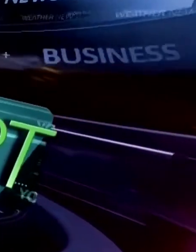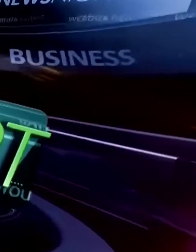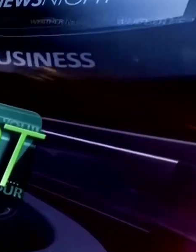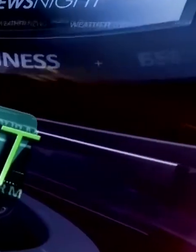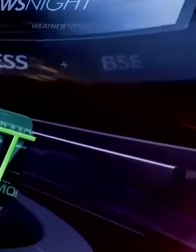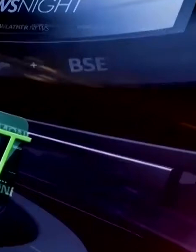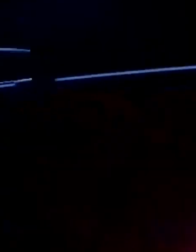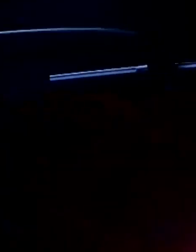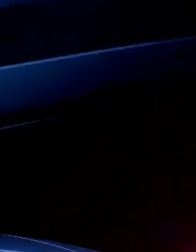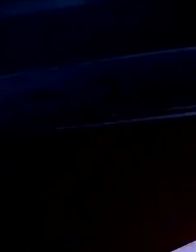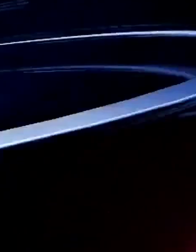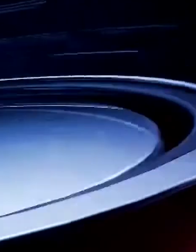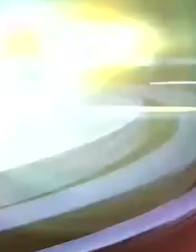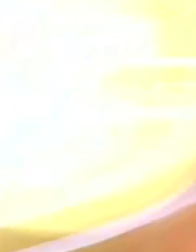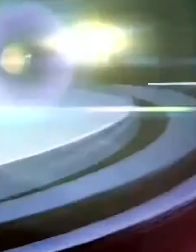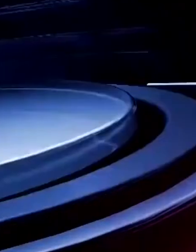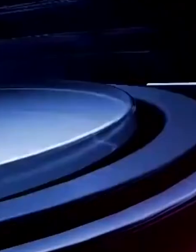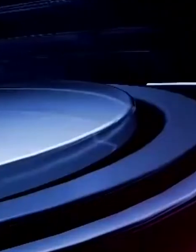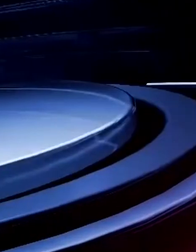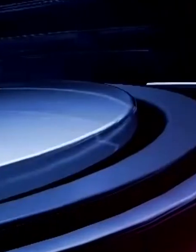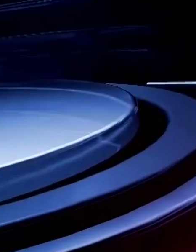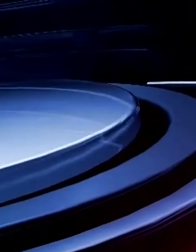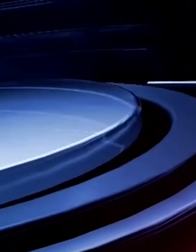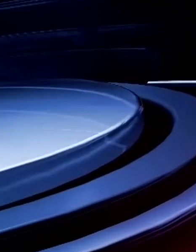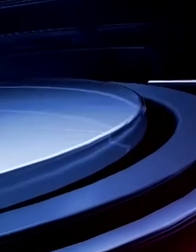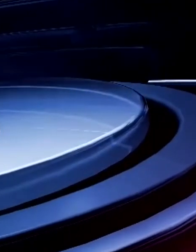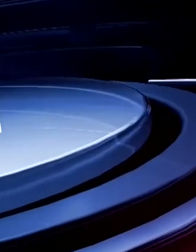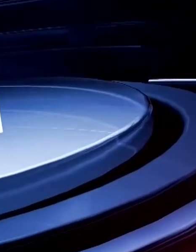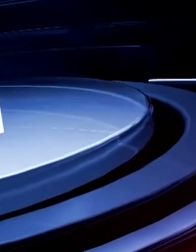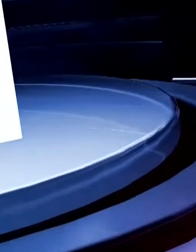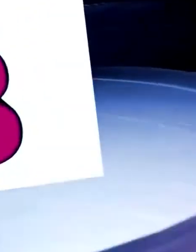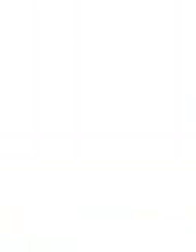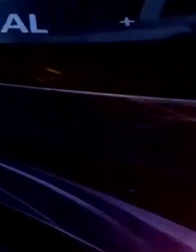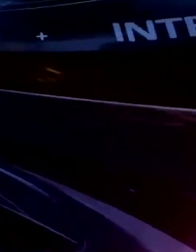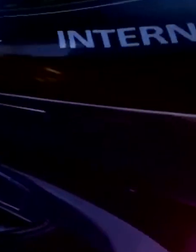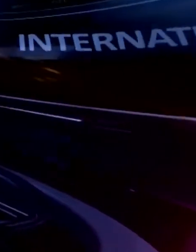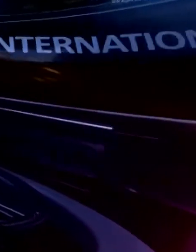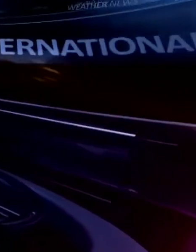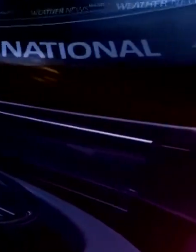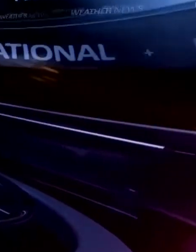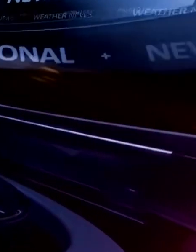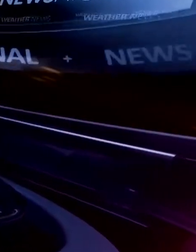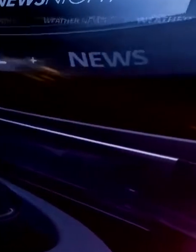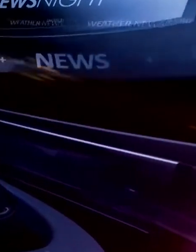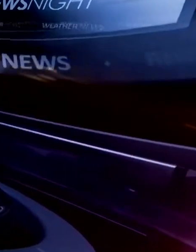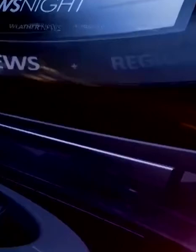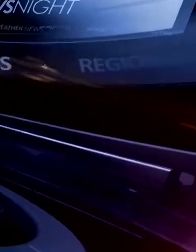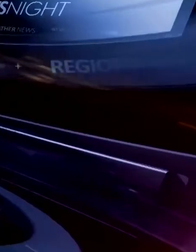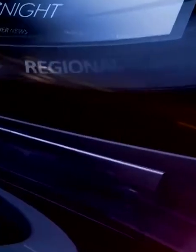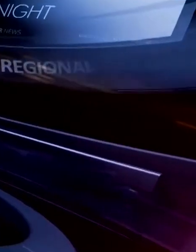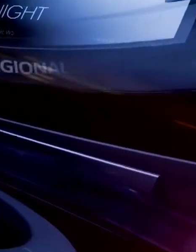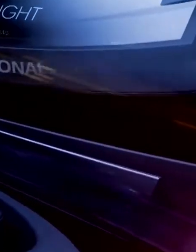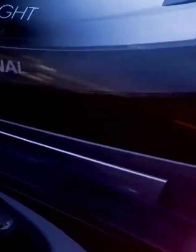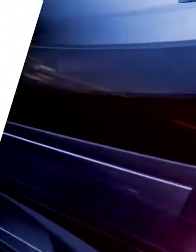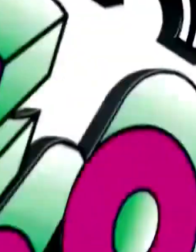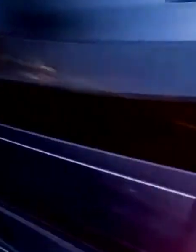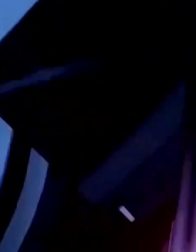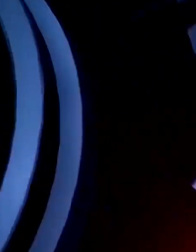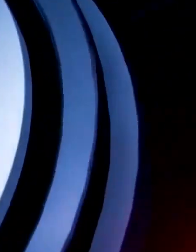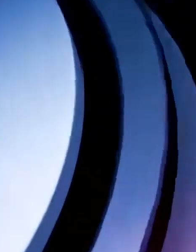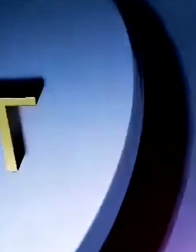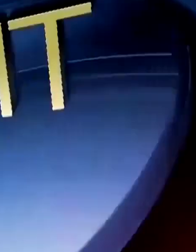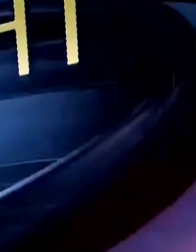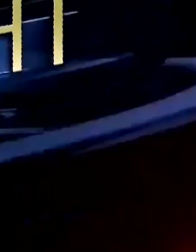Tonight's business report is brought to you by the City of Bridgetown Cooperative Credit Union Limited, measuring success one member at a